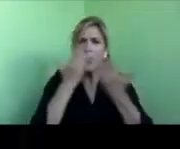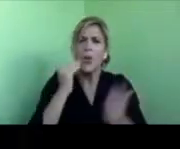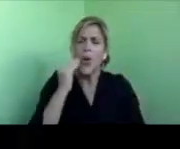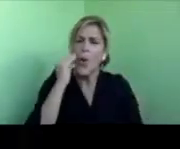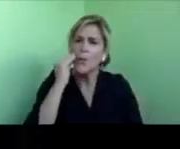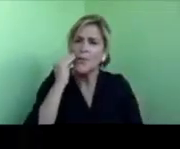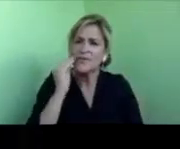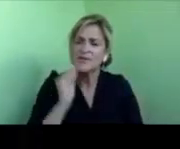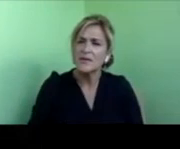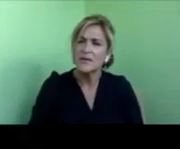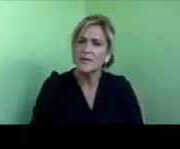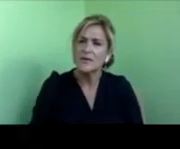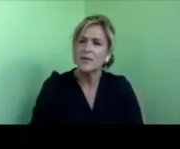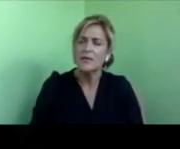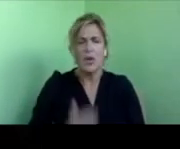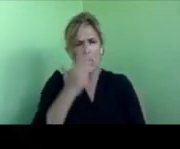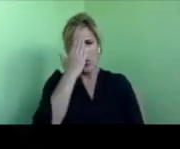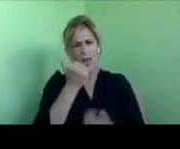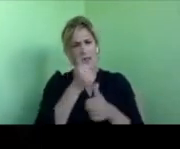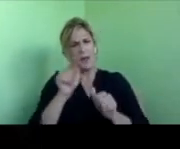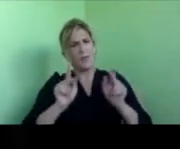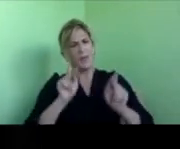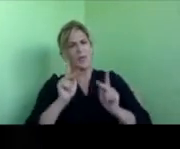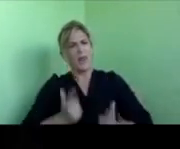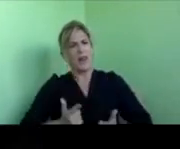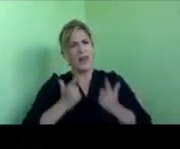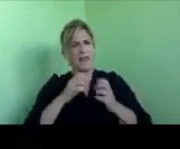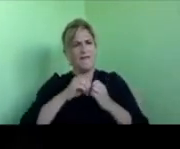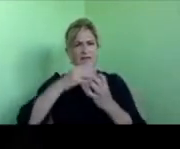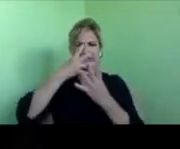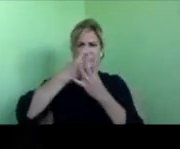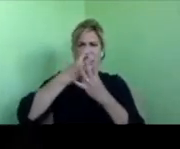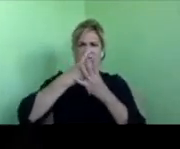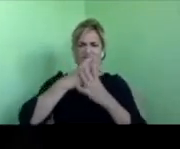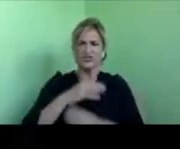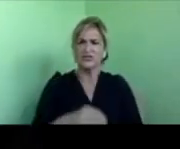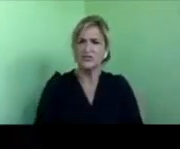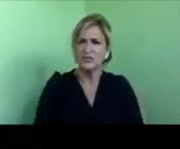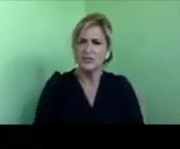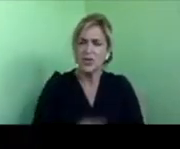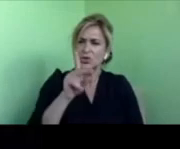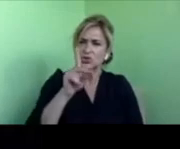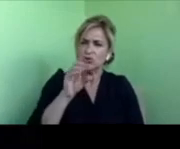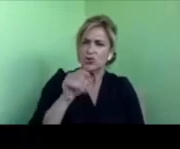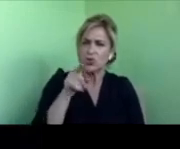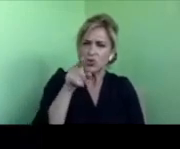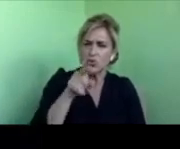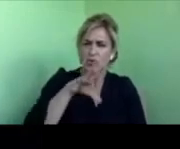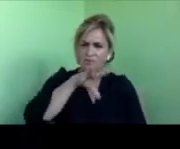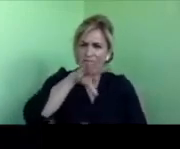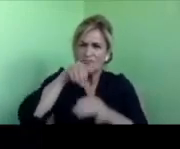Why do any of your beings live in cages? Do you still engage in the practice of flavoring?